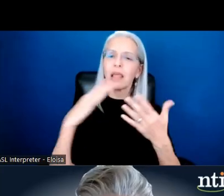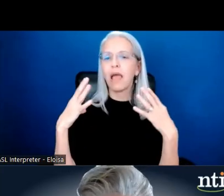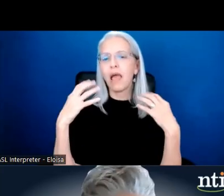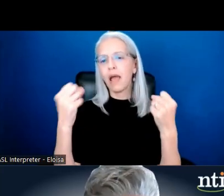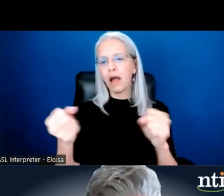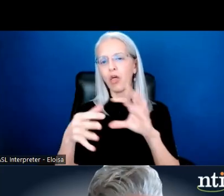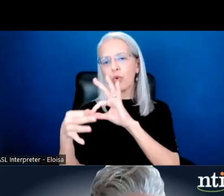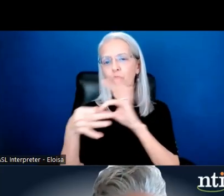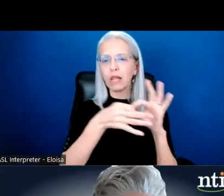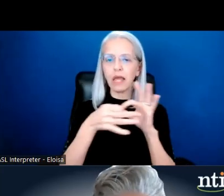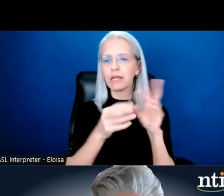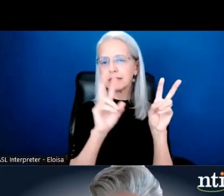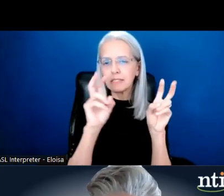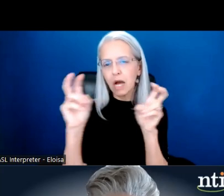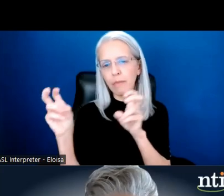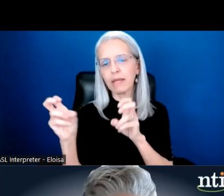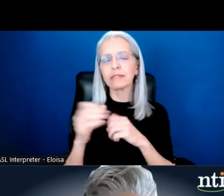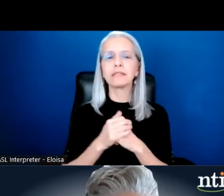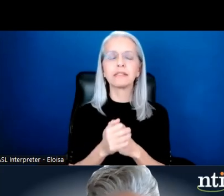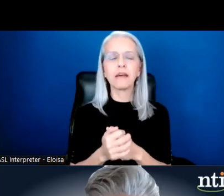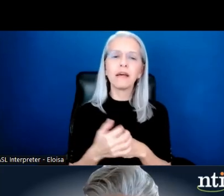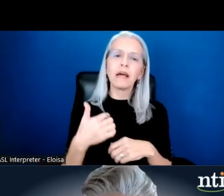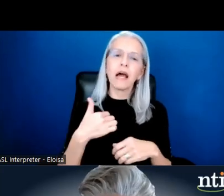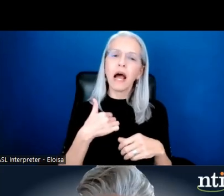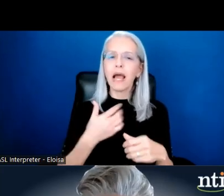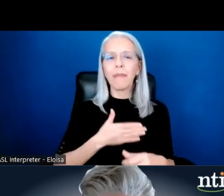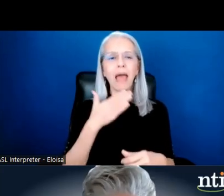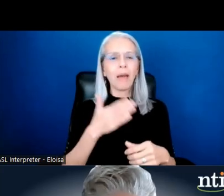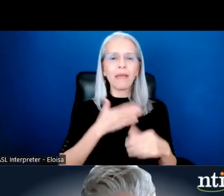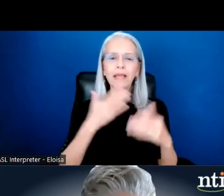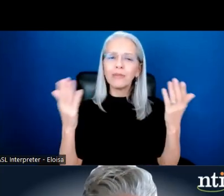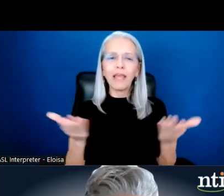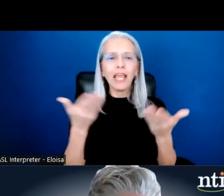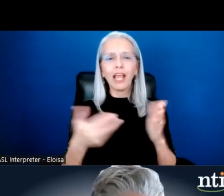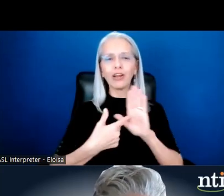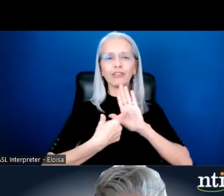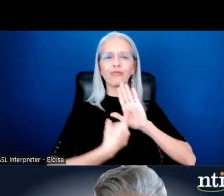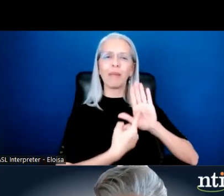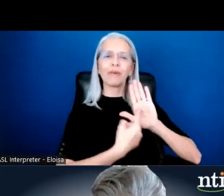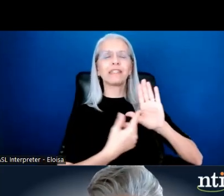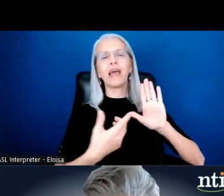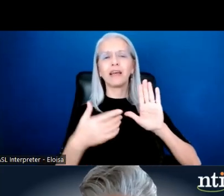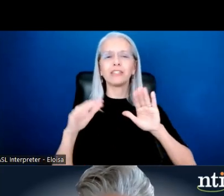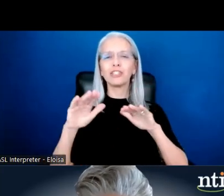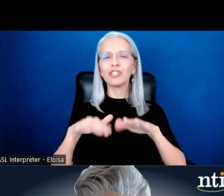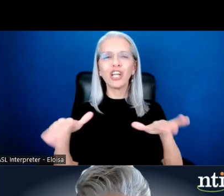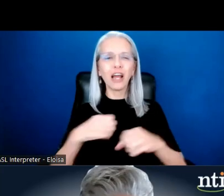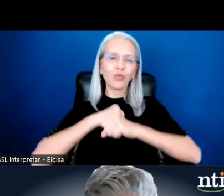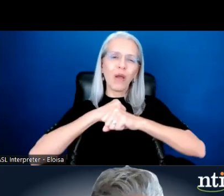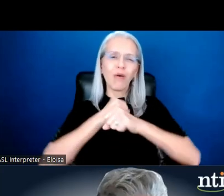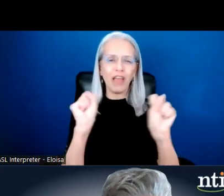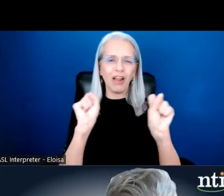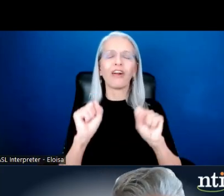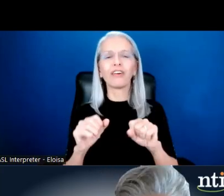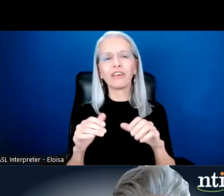health-related topics. And I'm just happy to be here to represent child welfare in